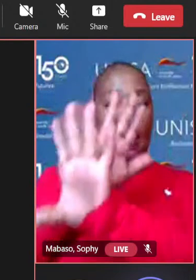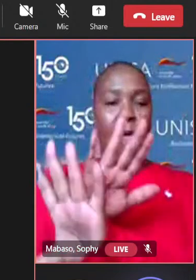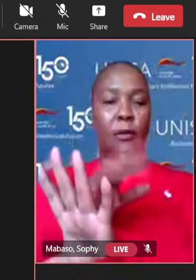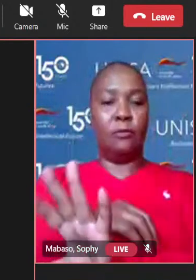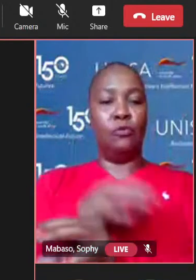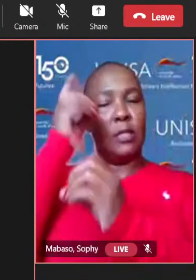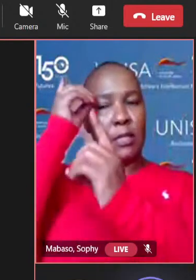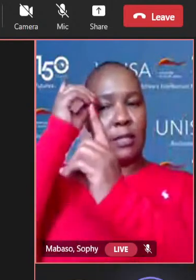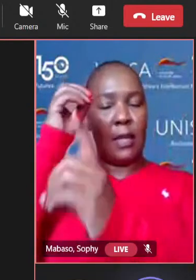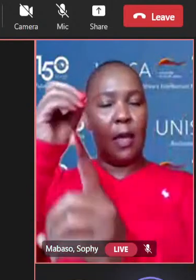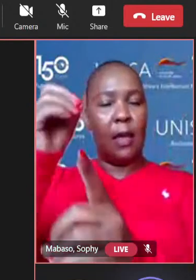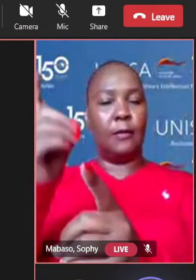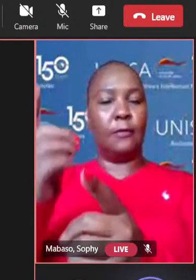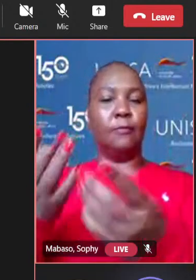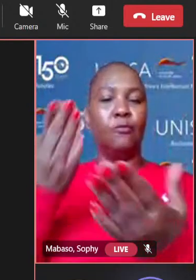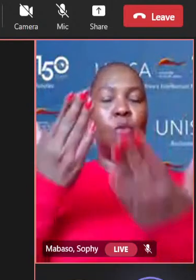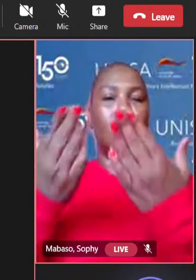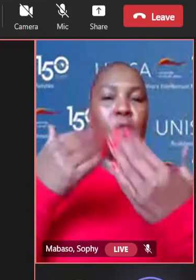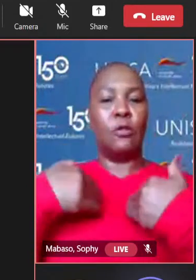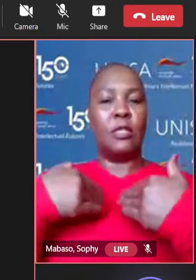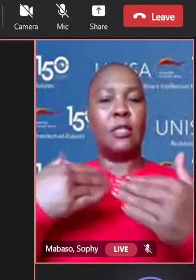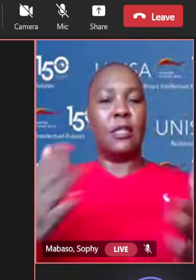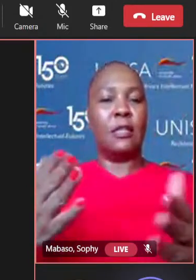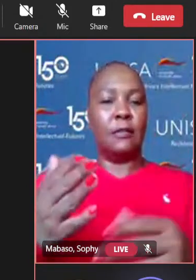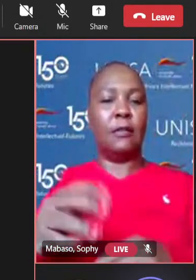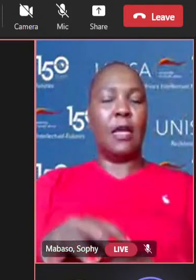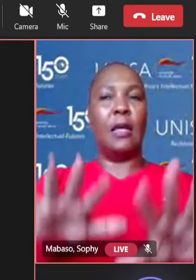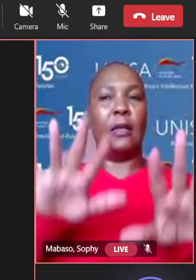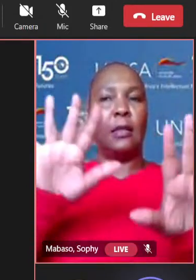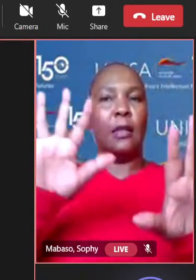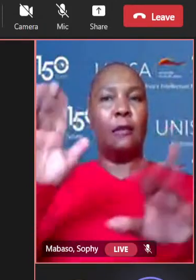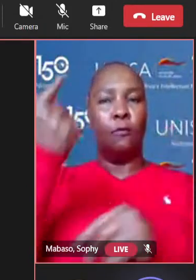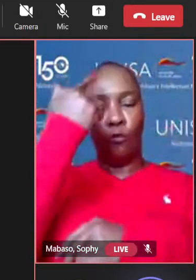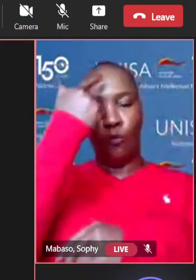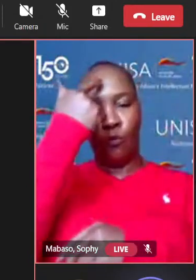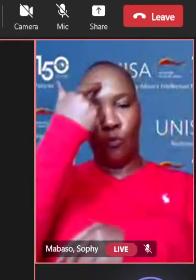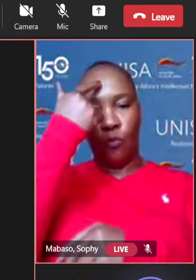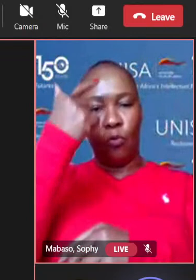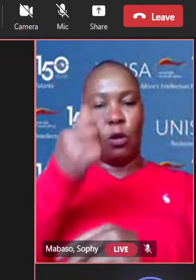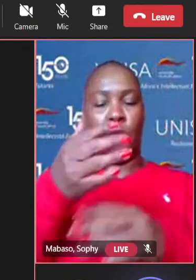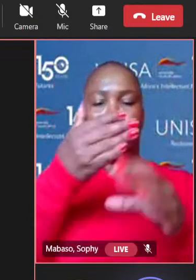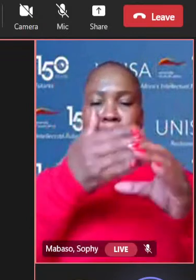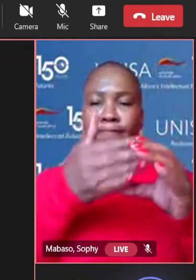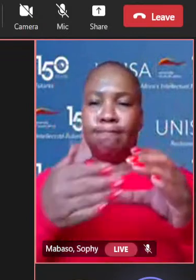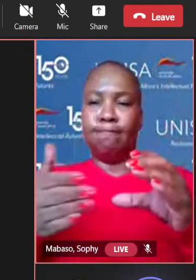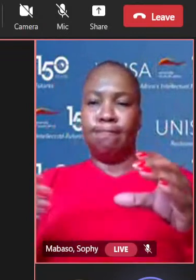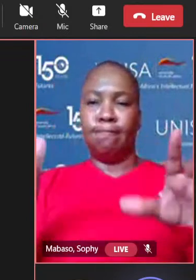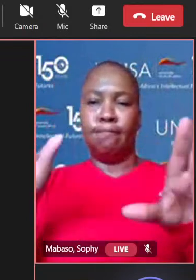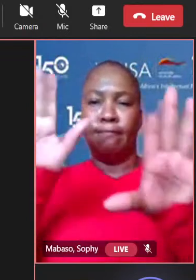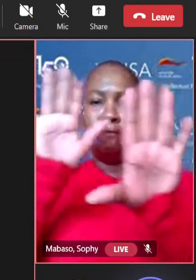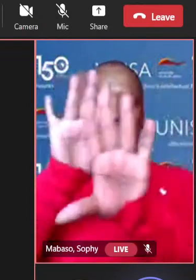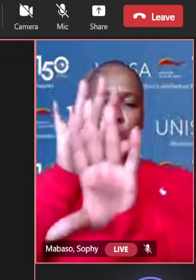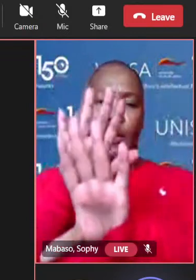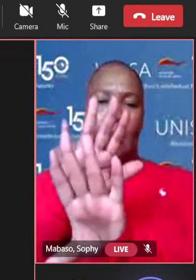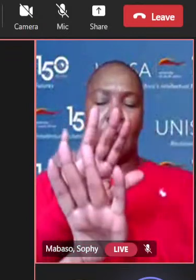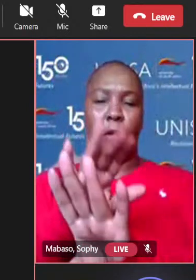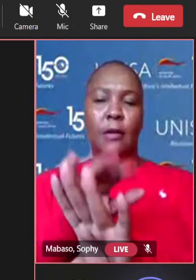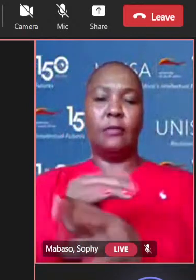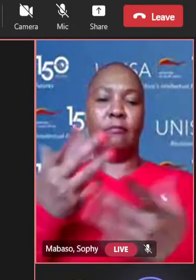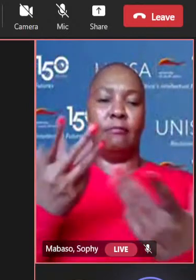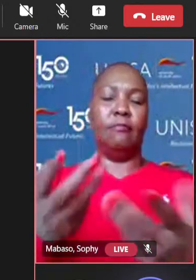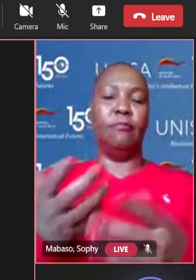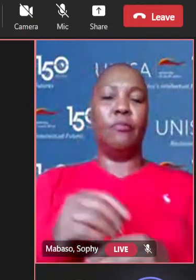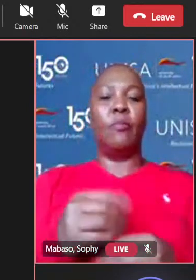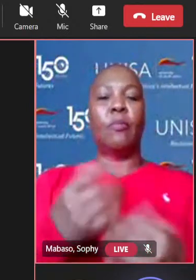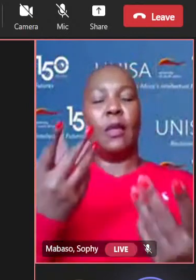at 20 hours and you work throughout the whole night, so that you have that 8 hours. But then you